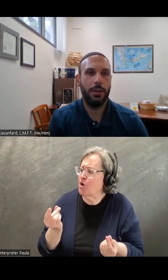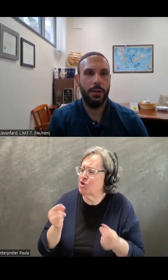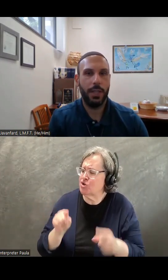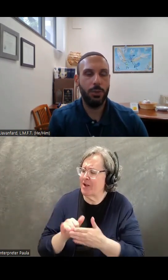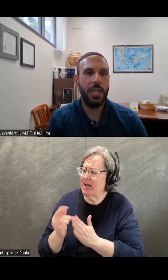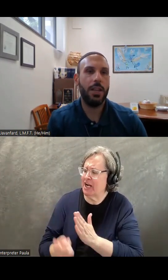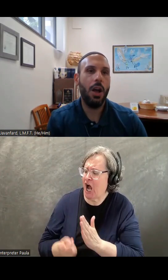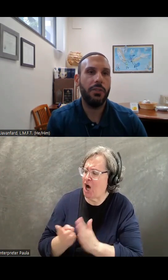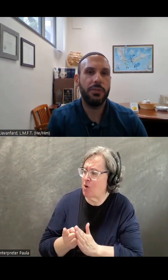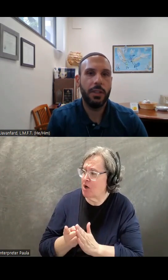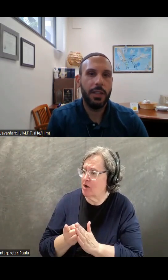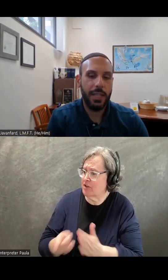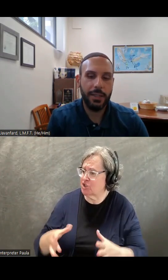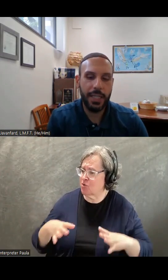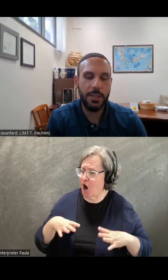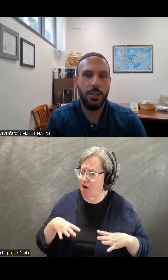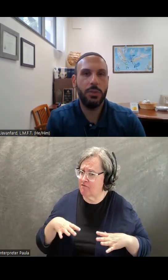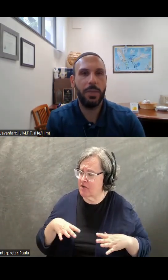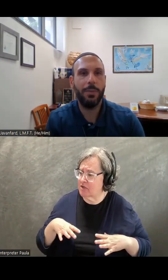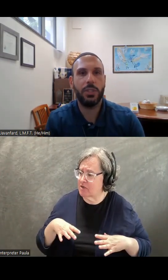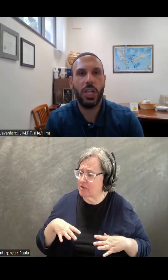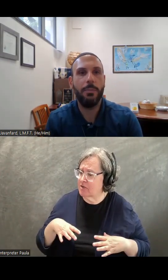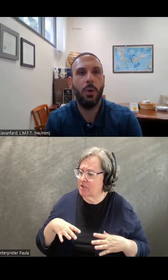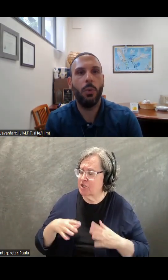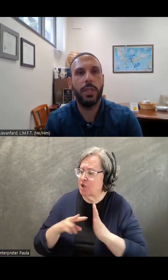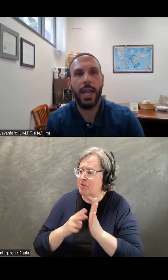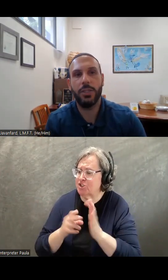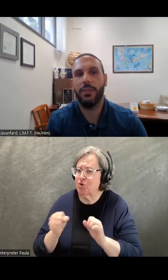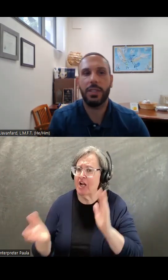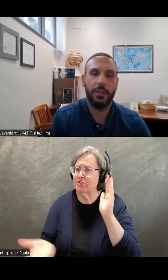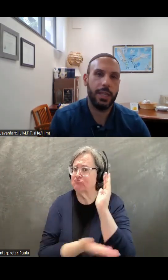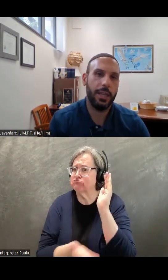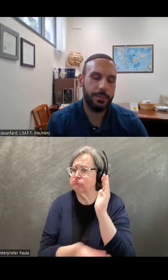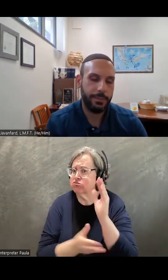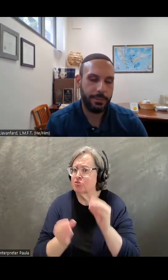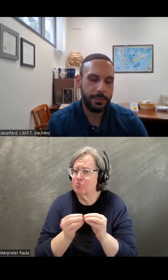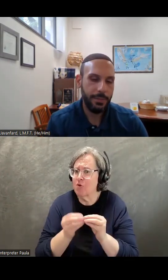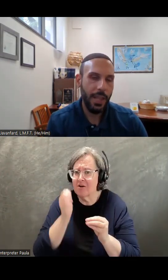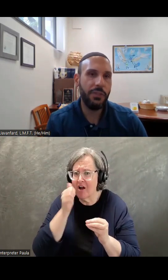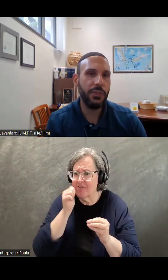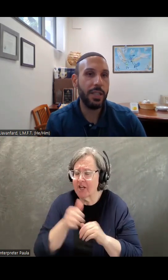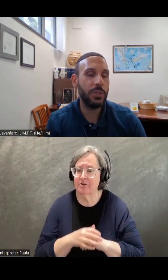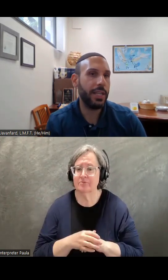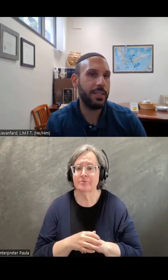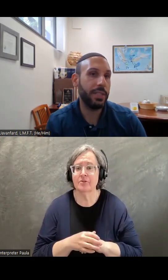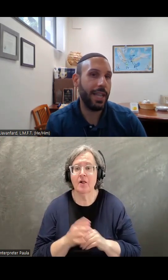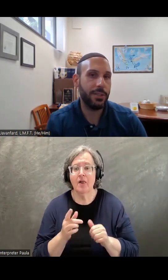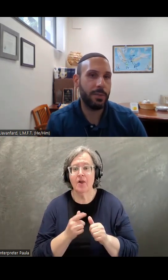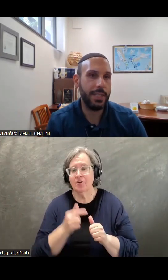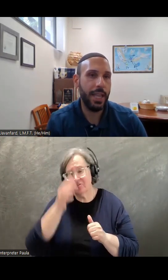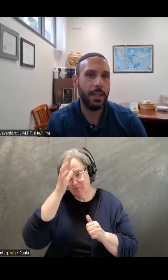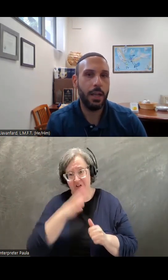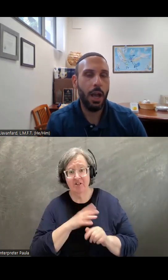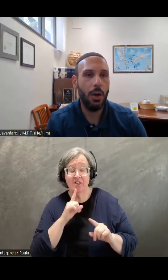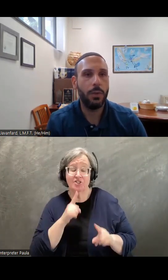hour that you take off that leads you to be able to chop more wood than I do every single day? And the first lumberjack simply answers